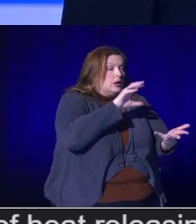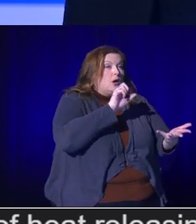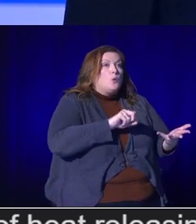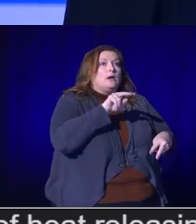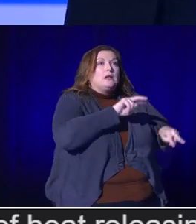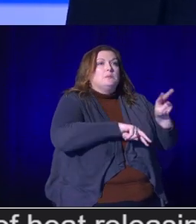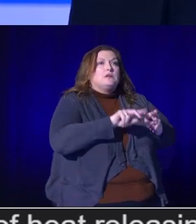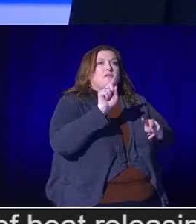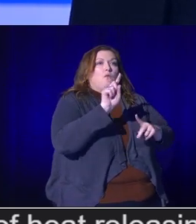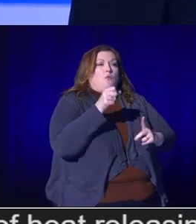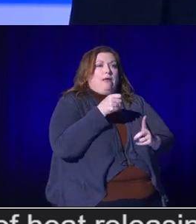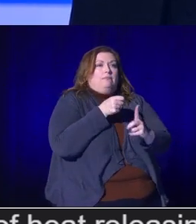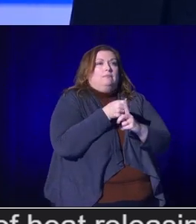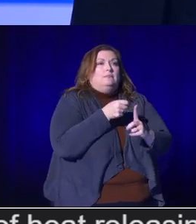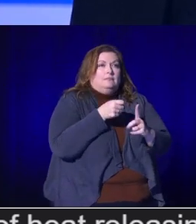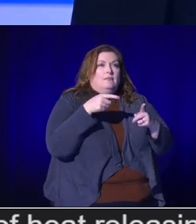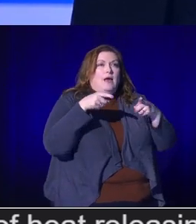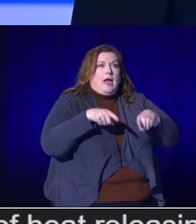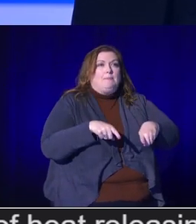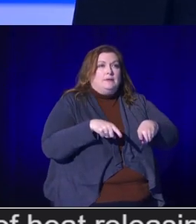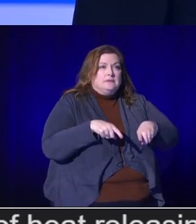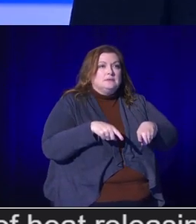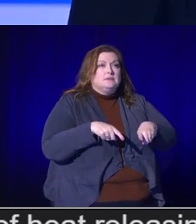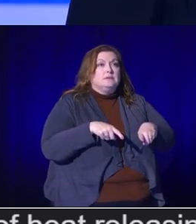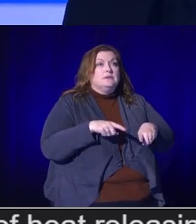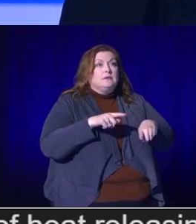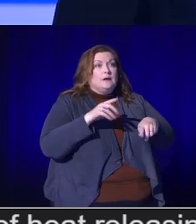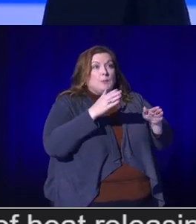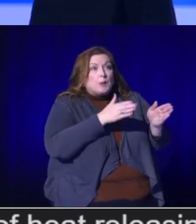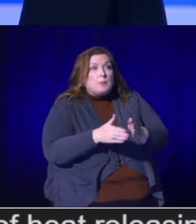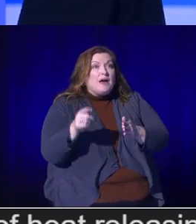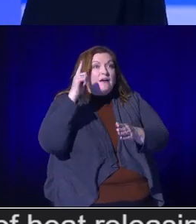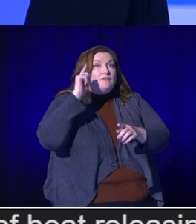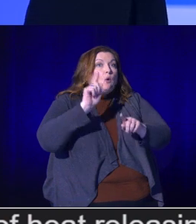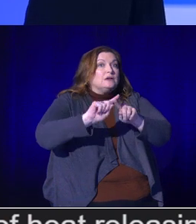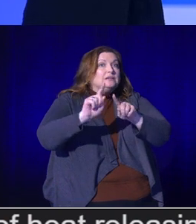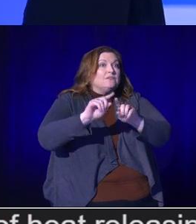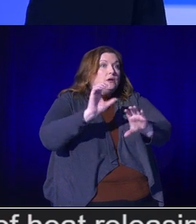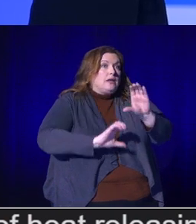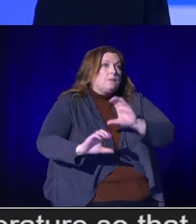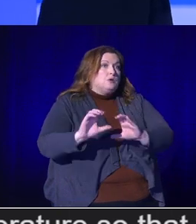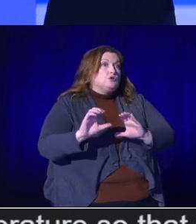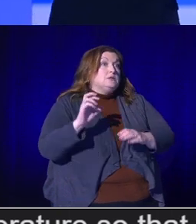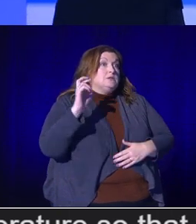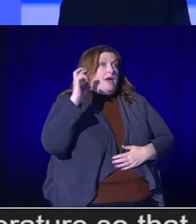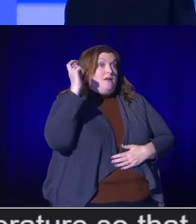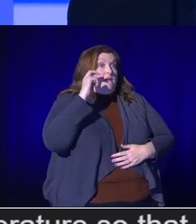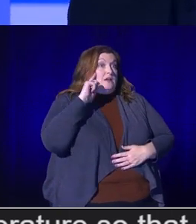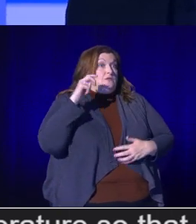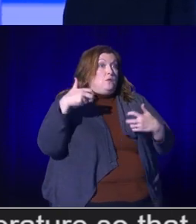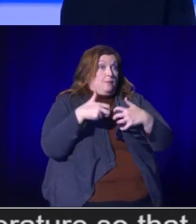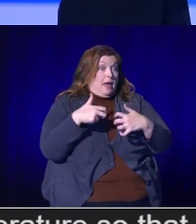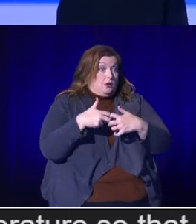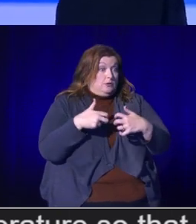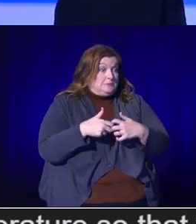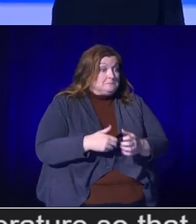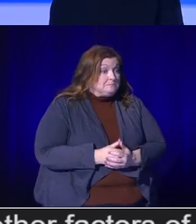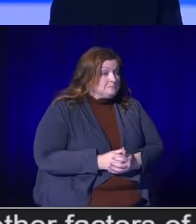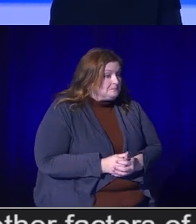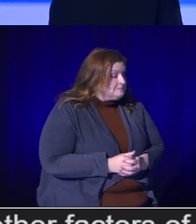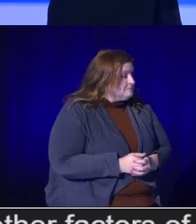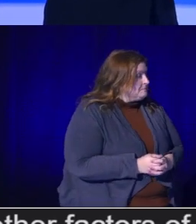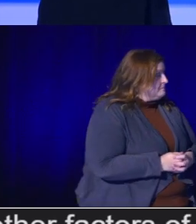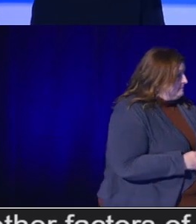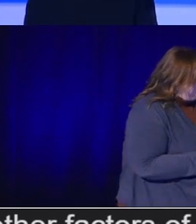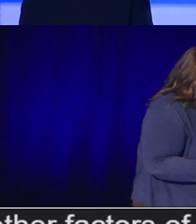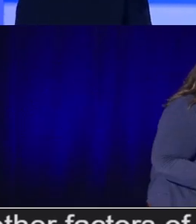onset occurs and compare it for different chemistries and other factors of the battery. And so what we do is we